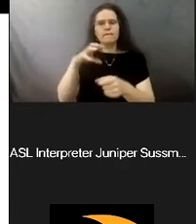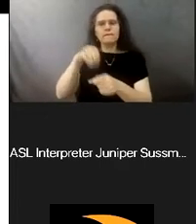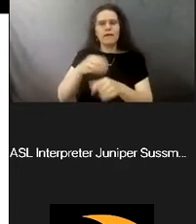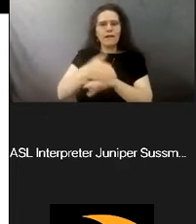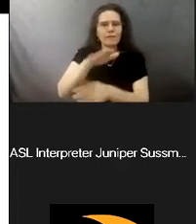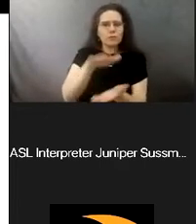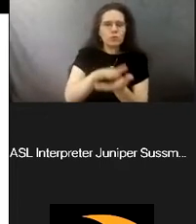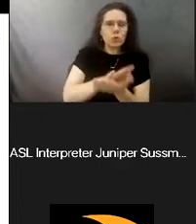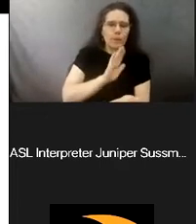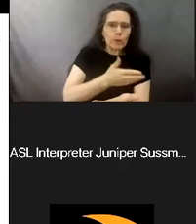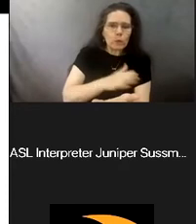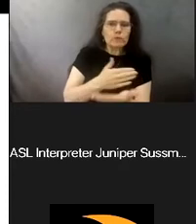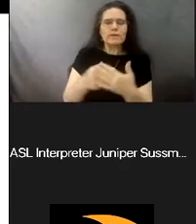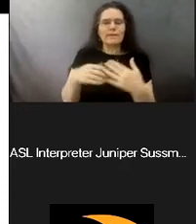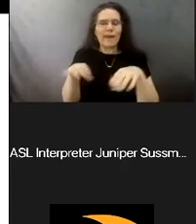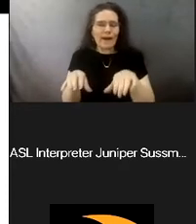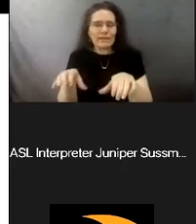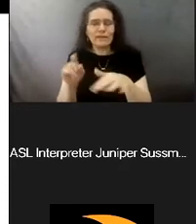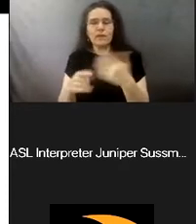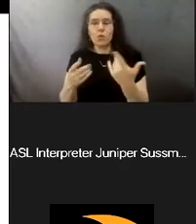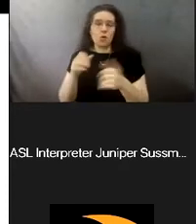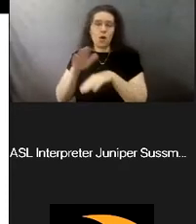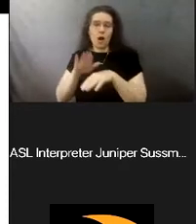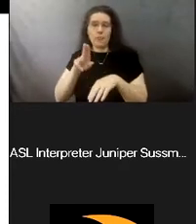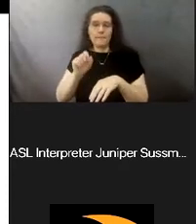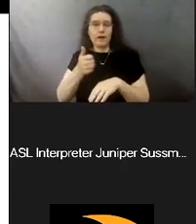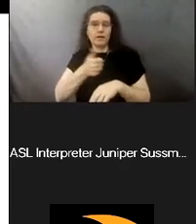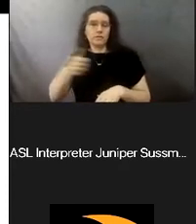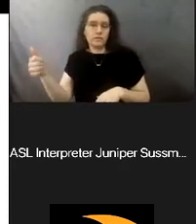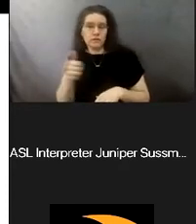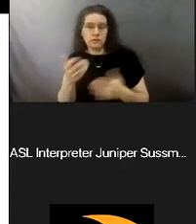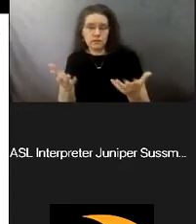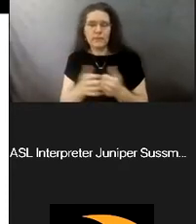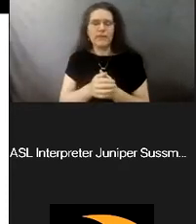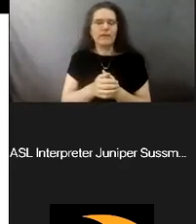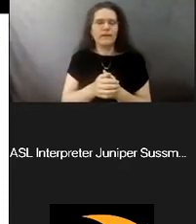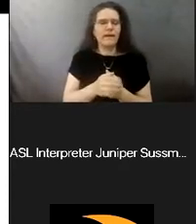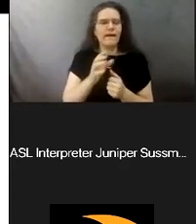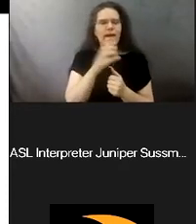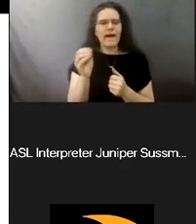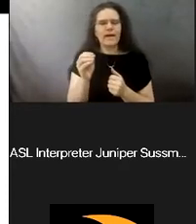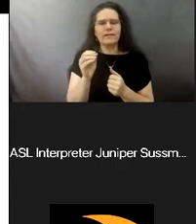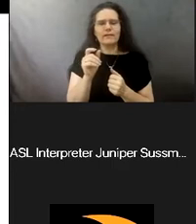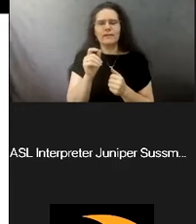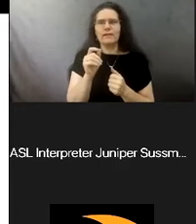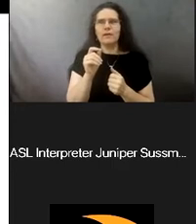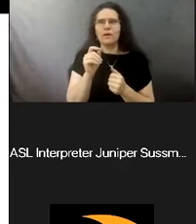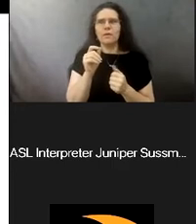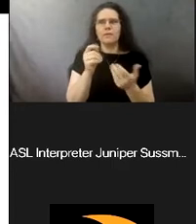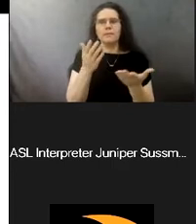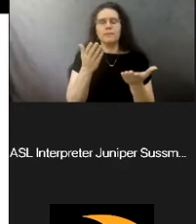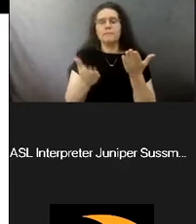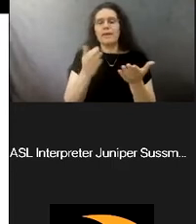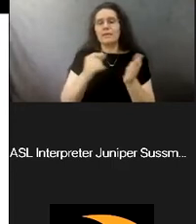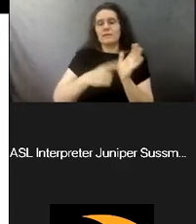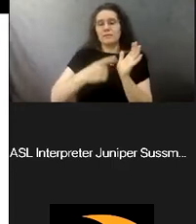that? And then what could potentially be making participation dangerous, that if they had some things in place, some accommodations in